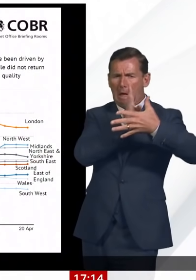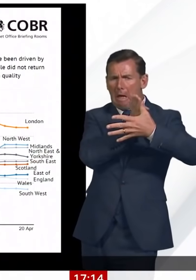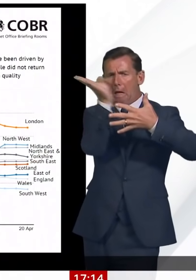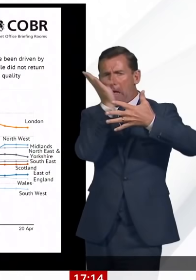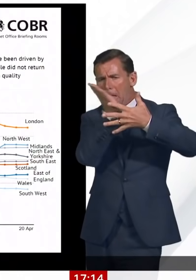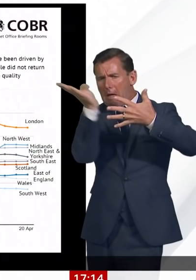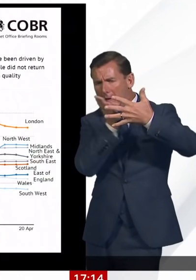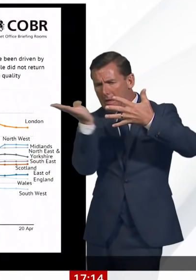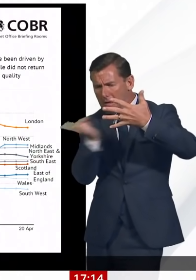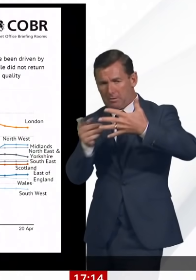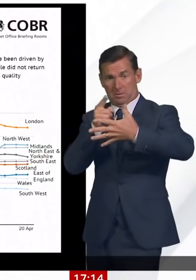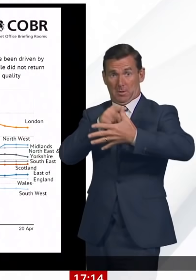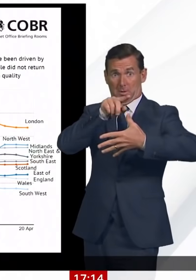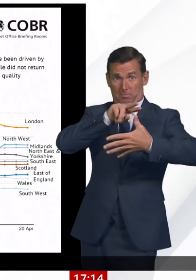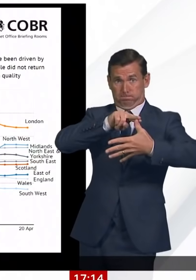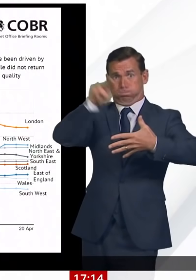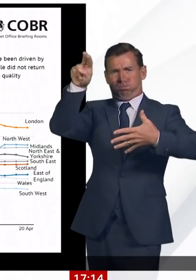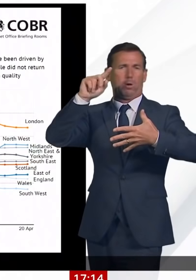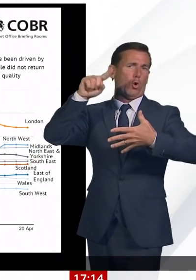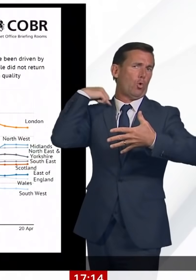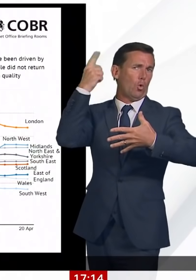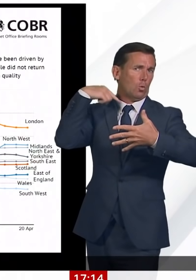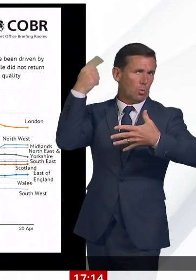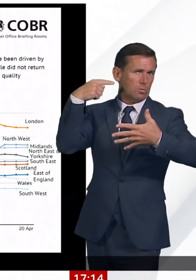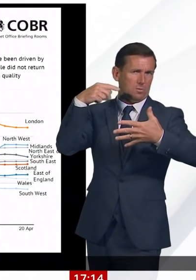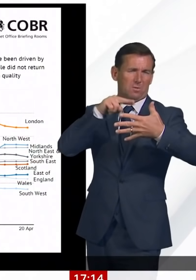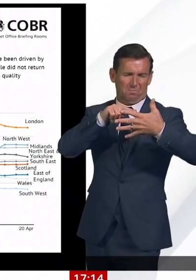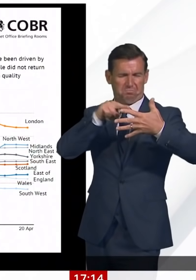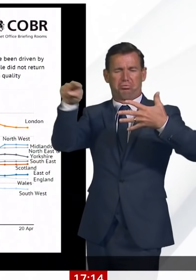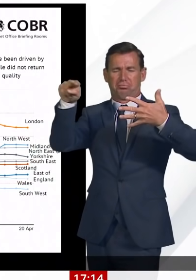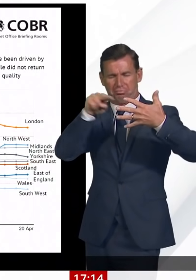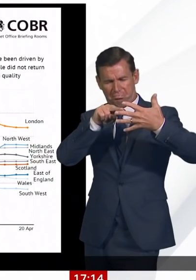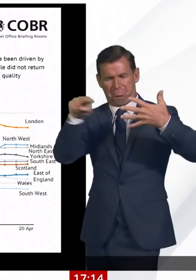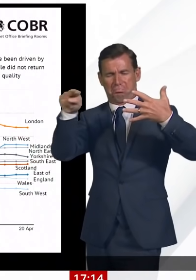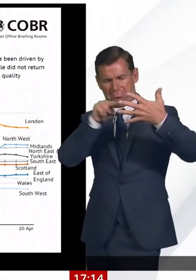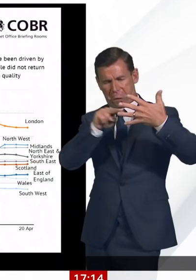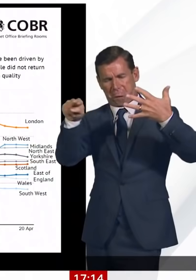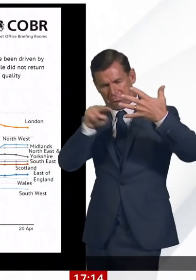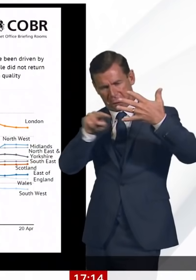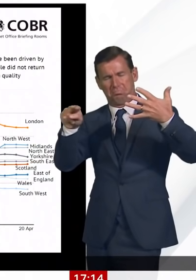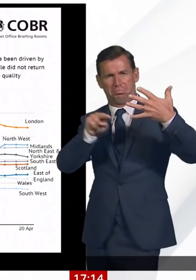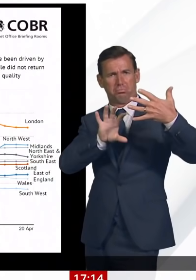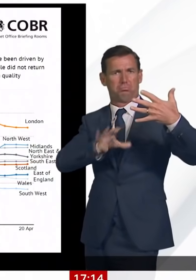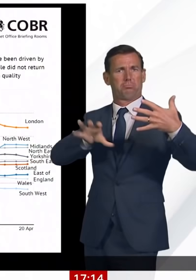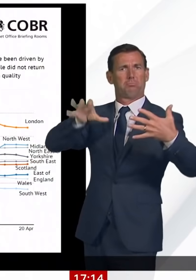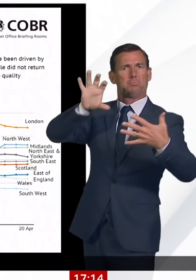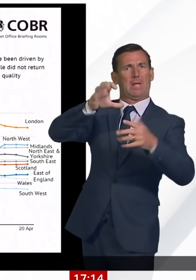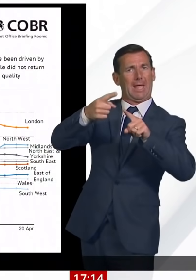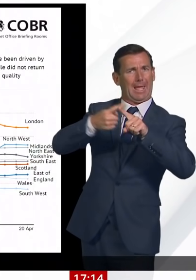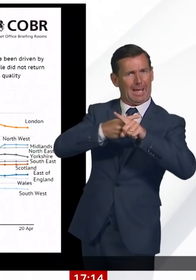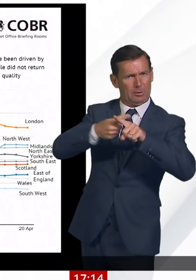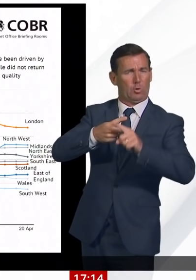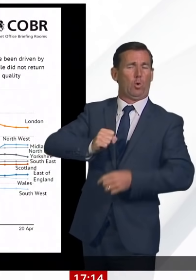to London, through the other curves referring to the different regions of England,